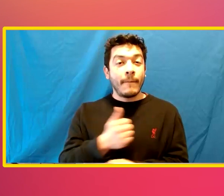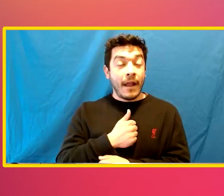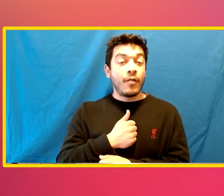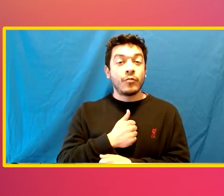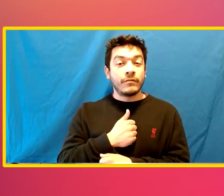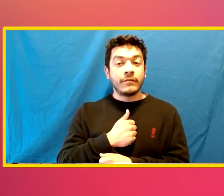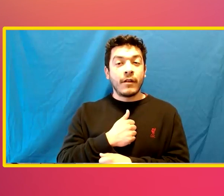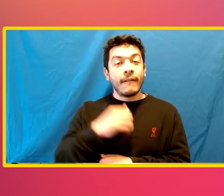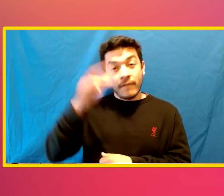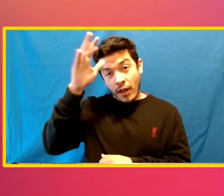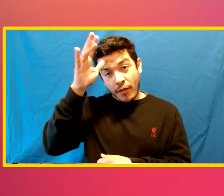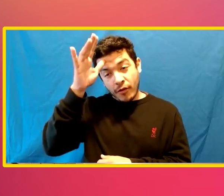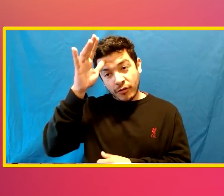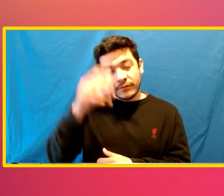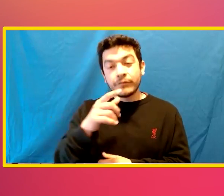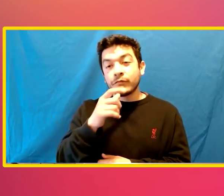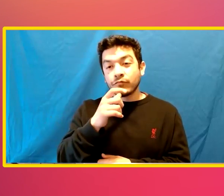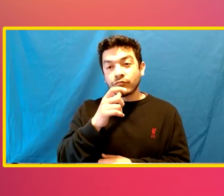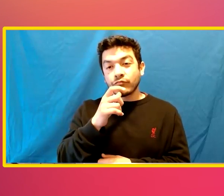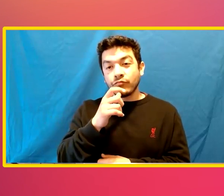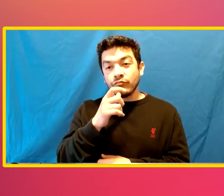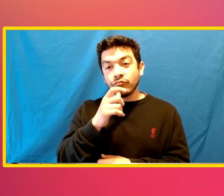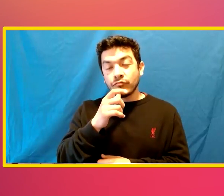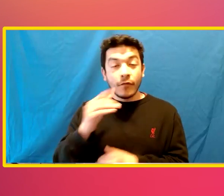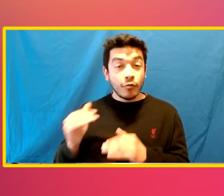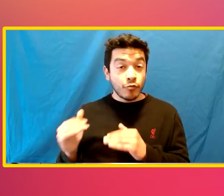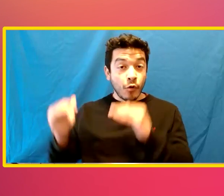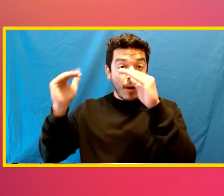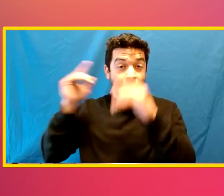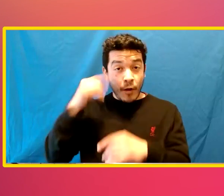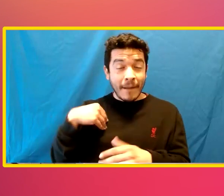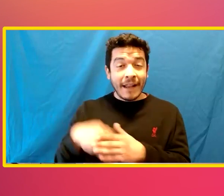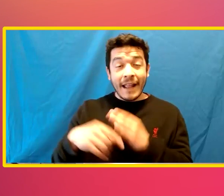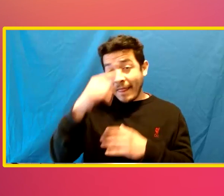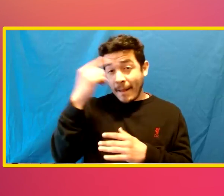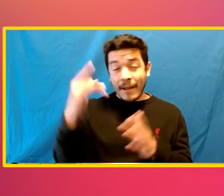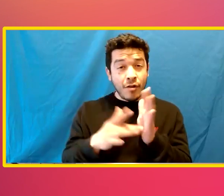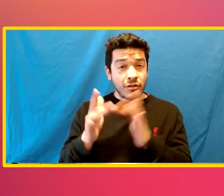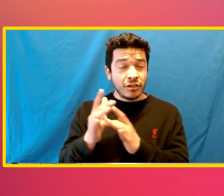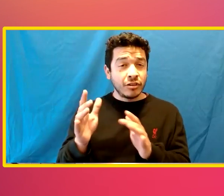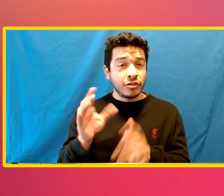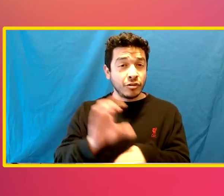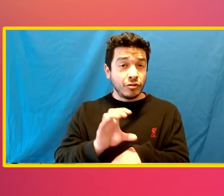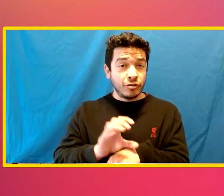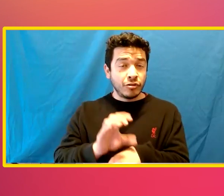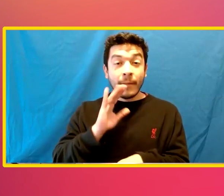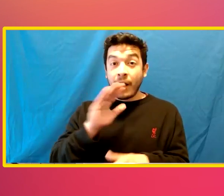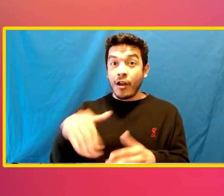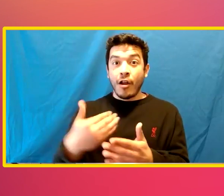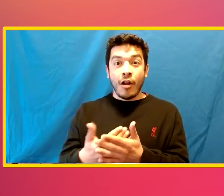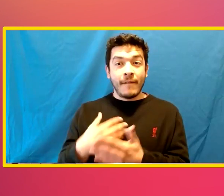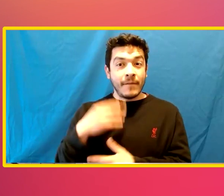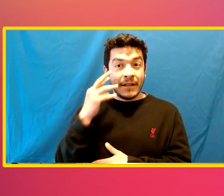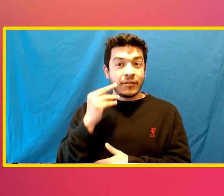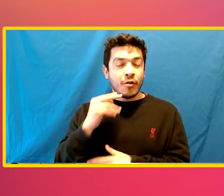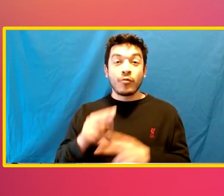own father, who, growing up for me in the Black Christian church, which by all accounts, when I was coming